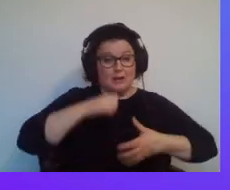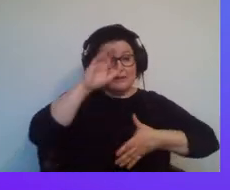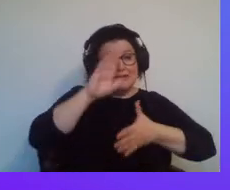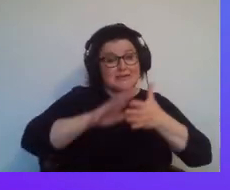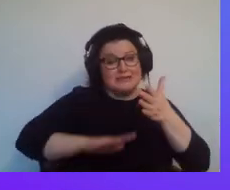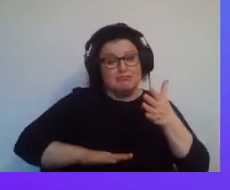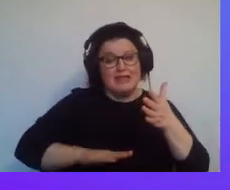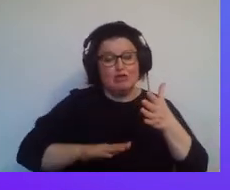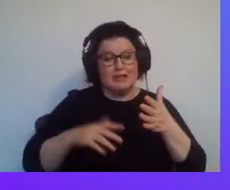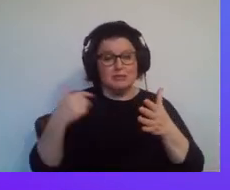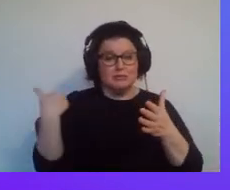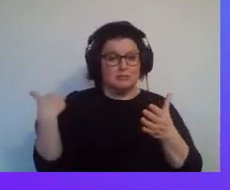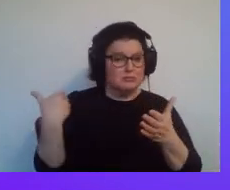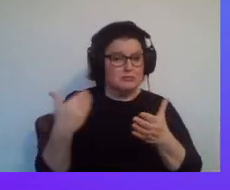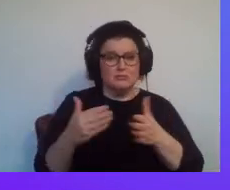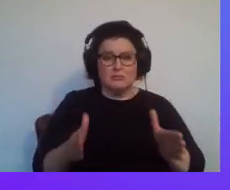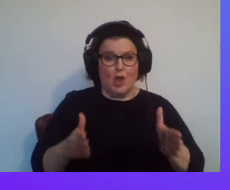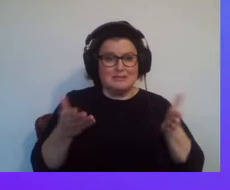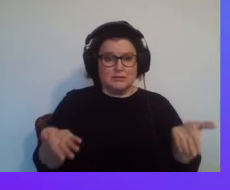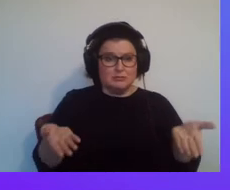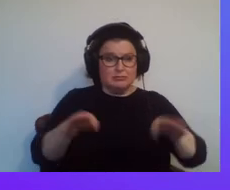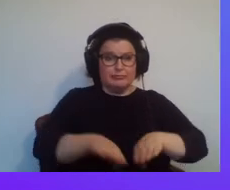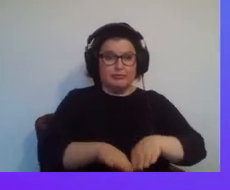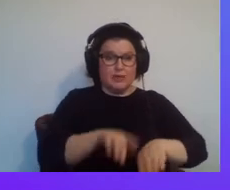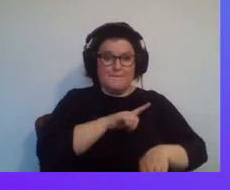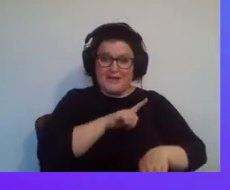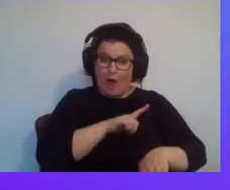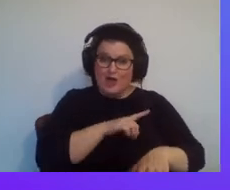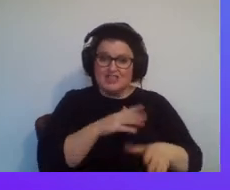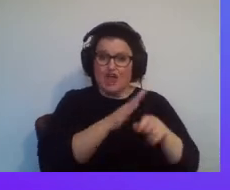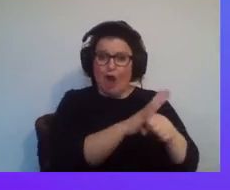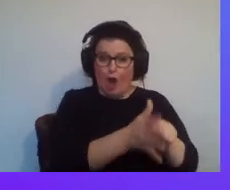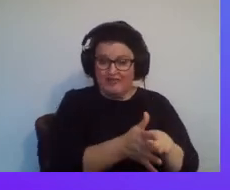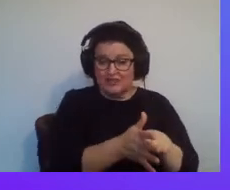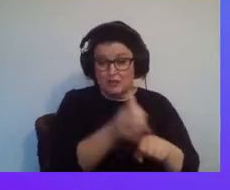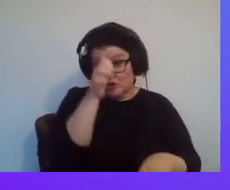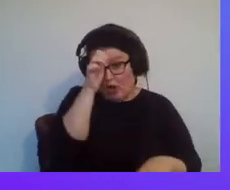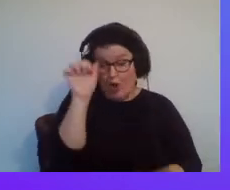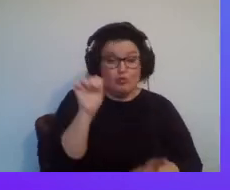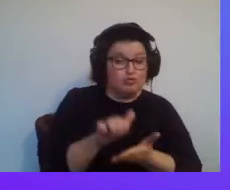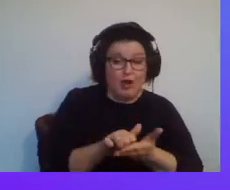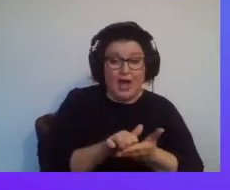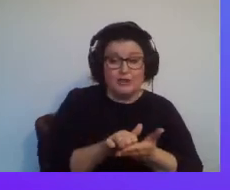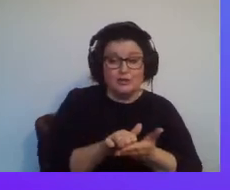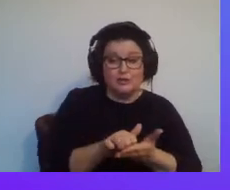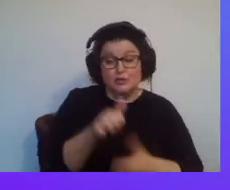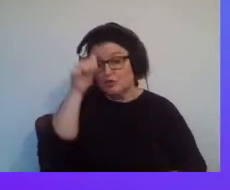for COVID, which was absolutely right and essential. And we saw the devastation